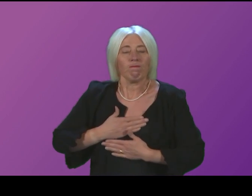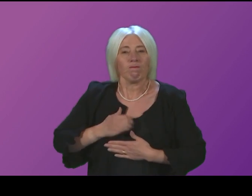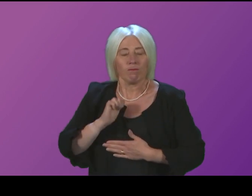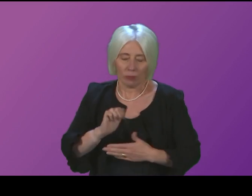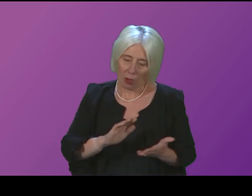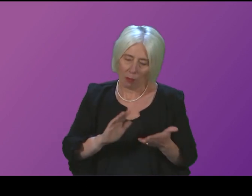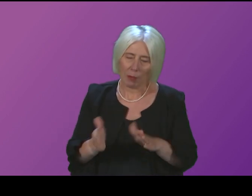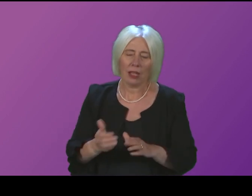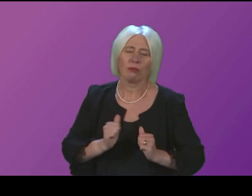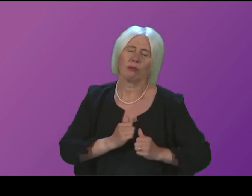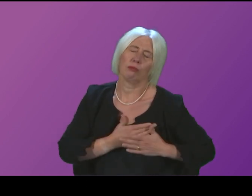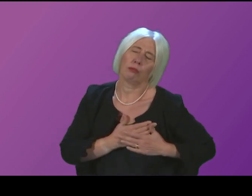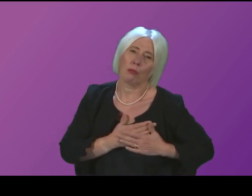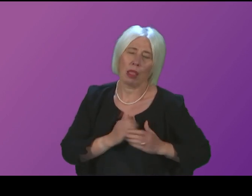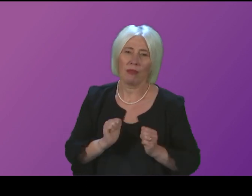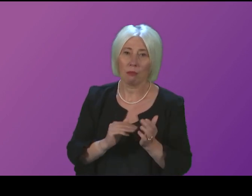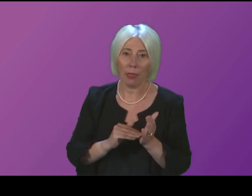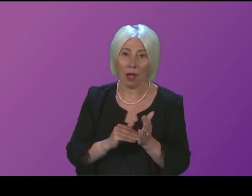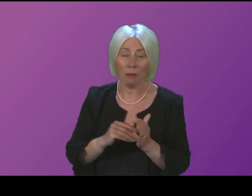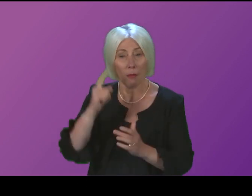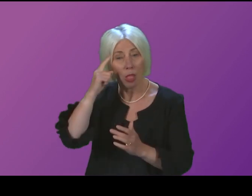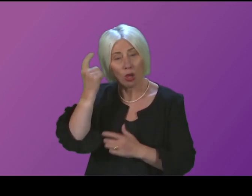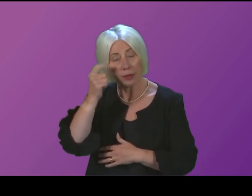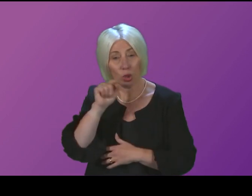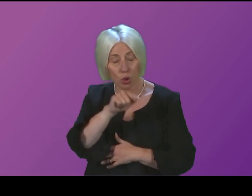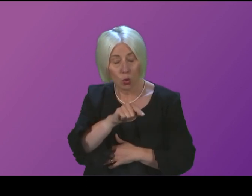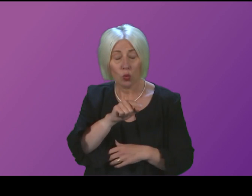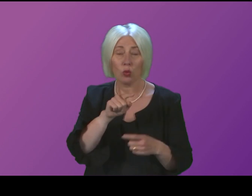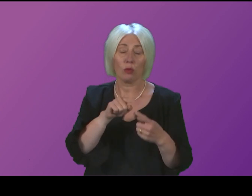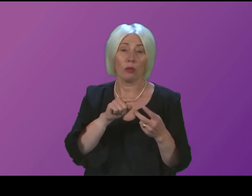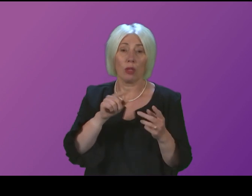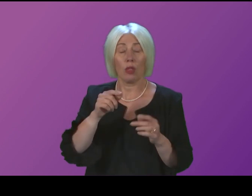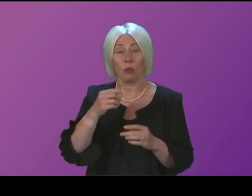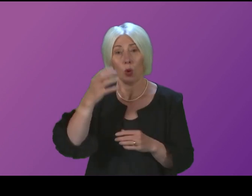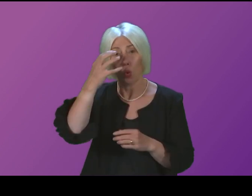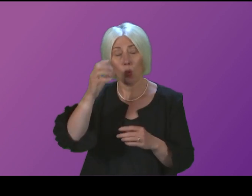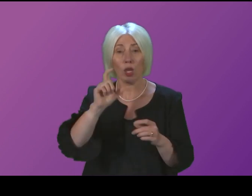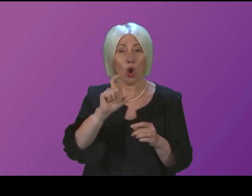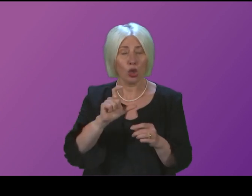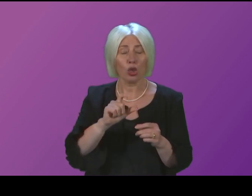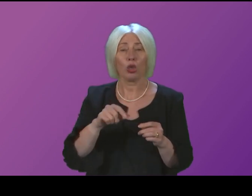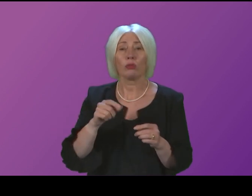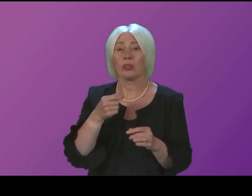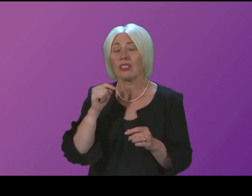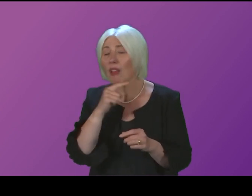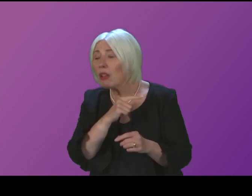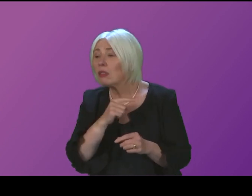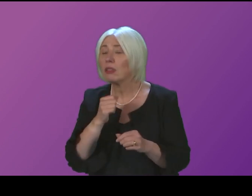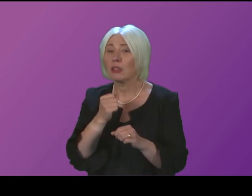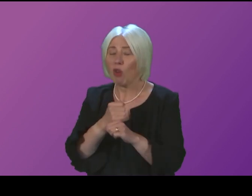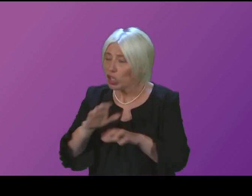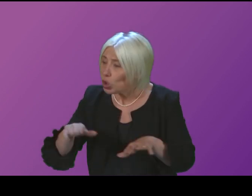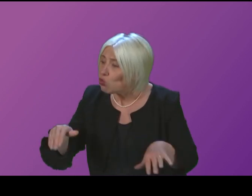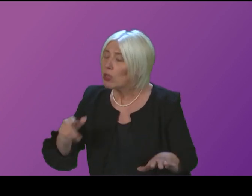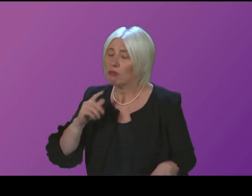of your beloved mother, and my thoughts remain with you, the Queen Consort, your sons, grandchildren, and all the royal family